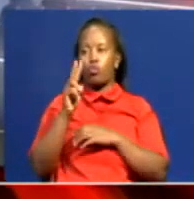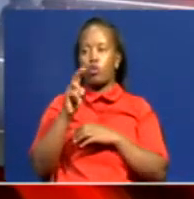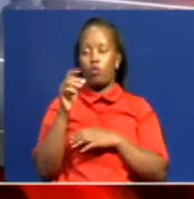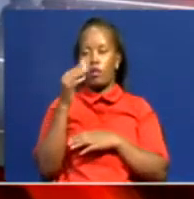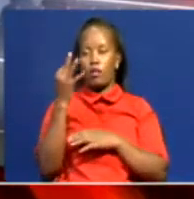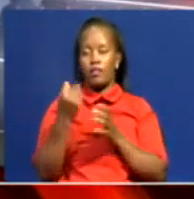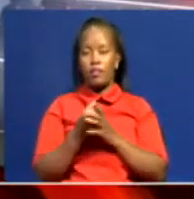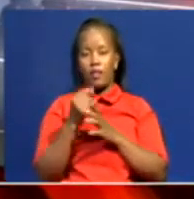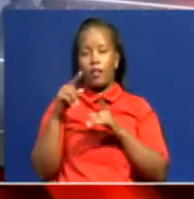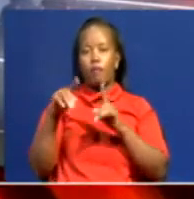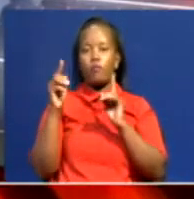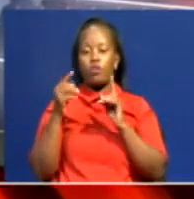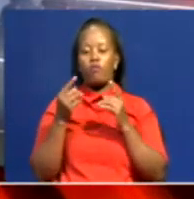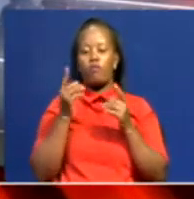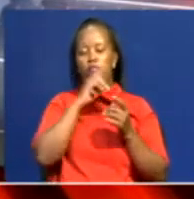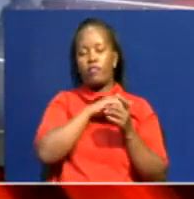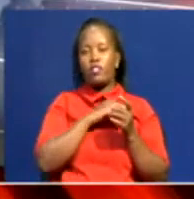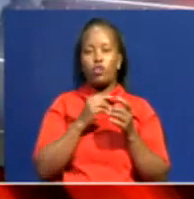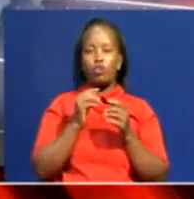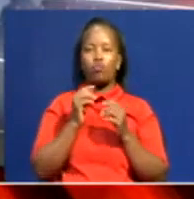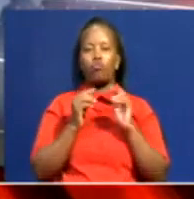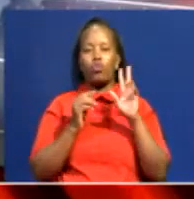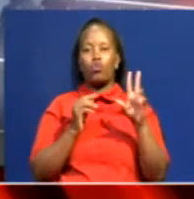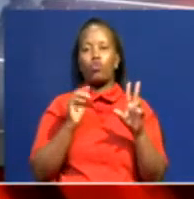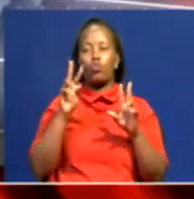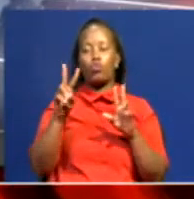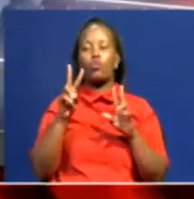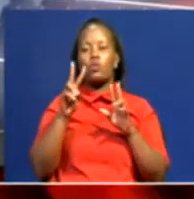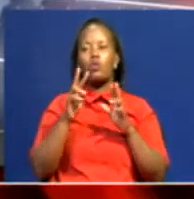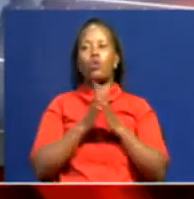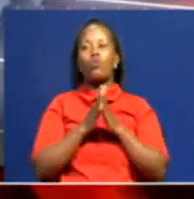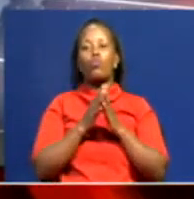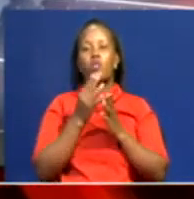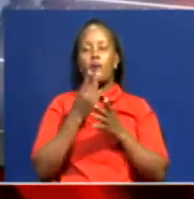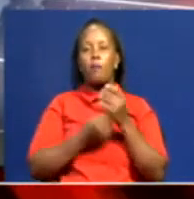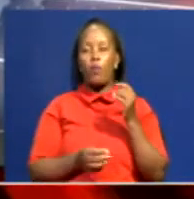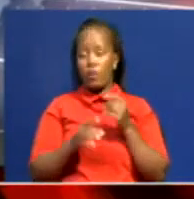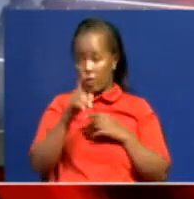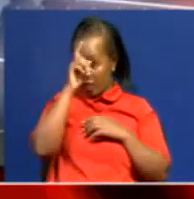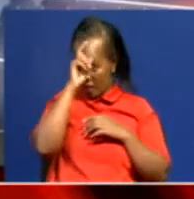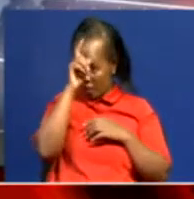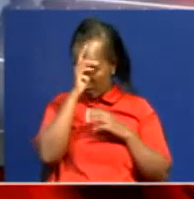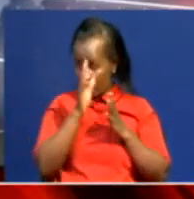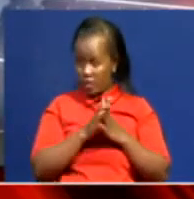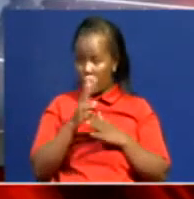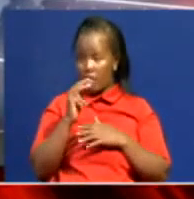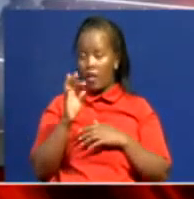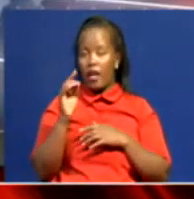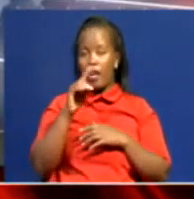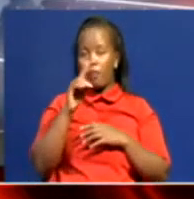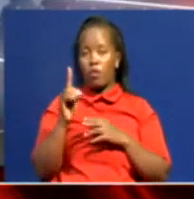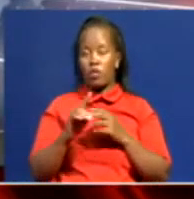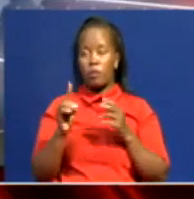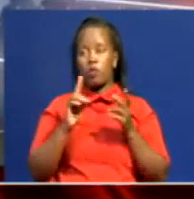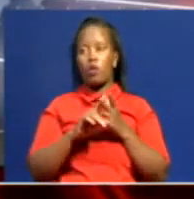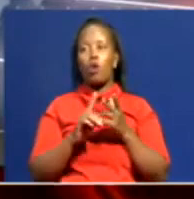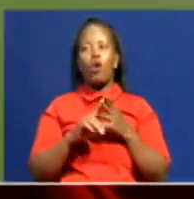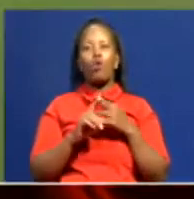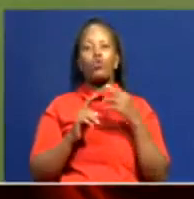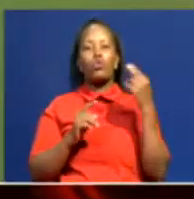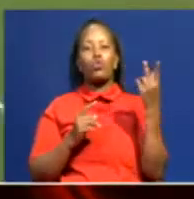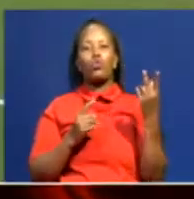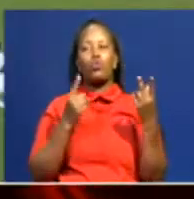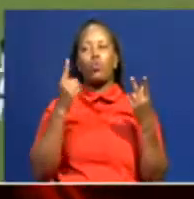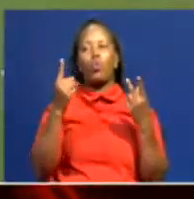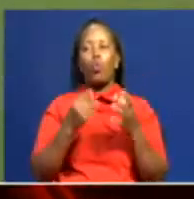on 2 points in Group B, drawing 2-2 with both Egypt and Mozambique and a 2-1 defeat by Cape Verde in their opener.